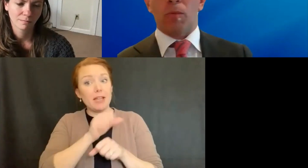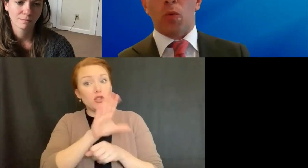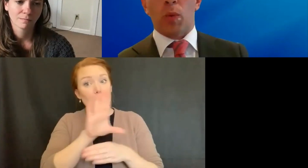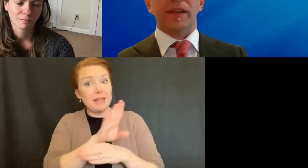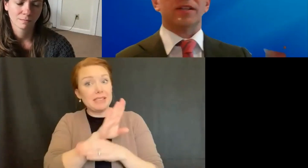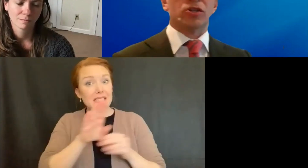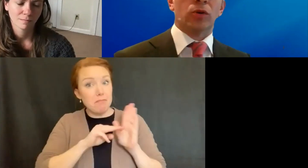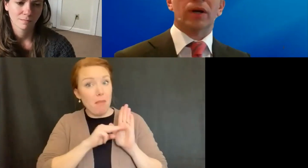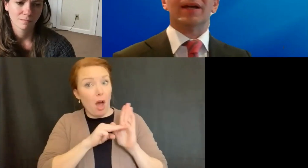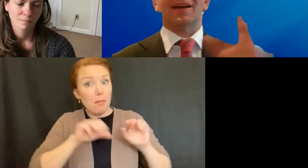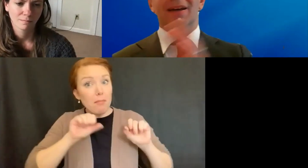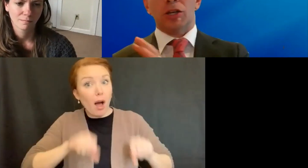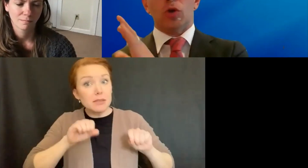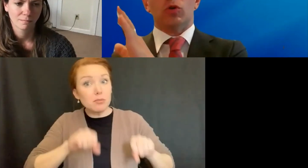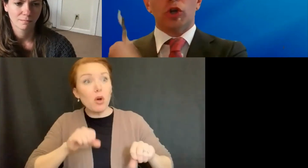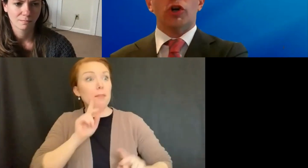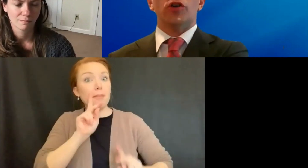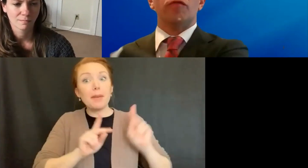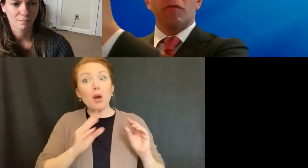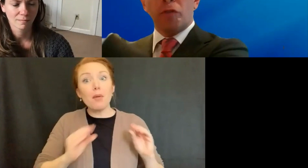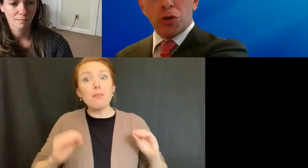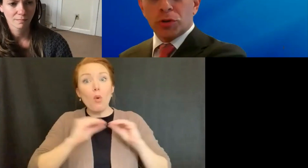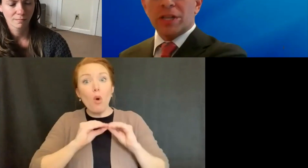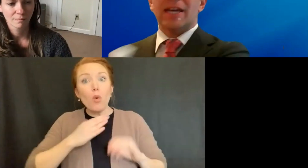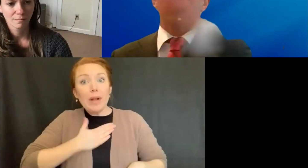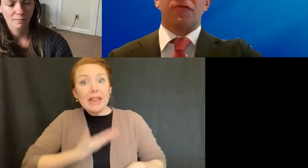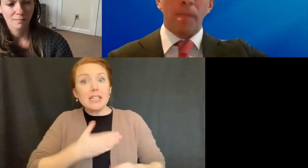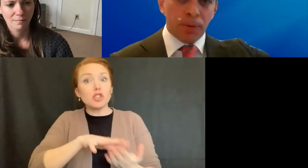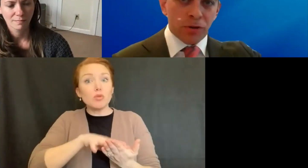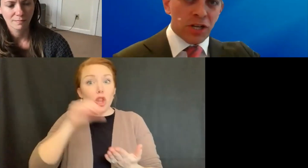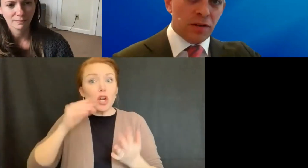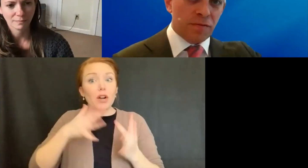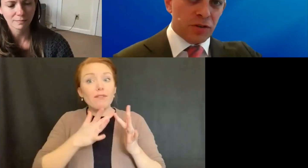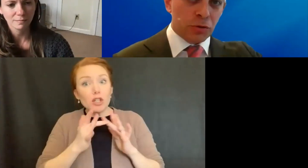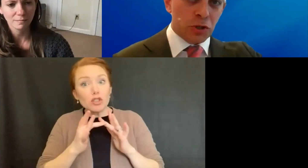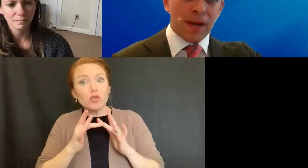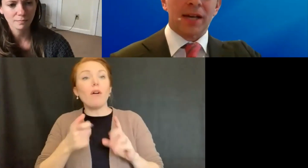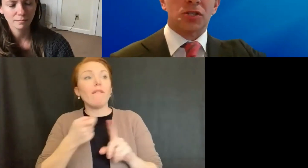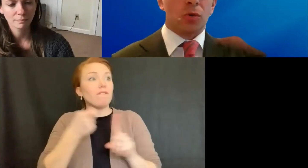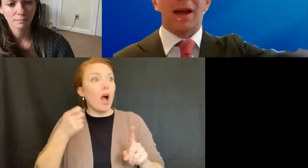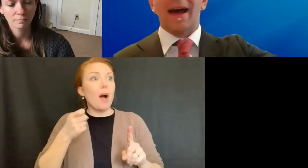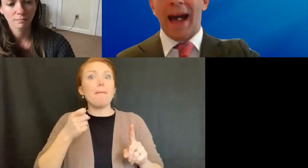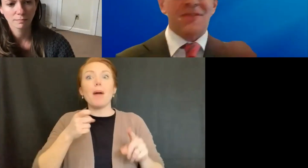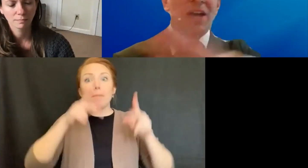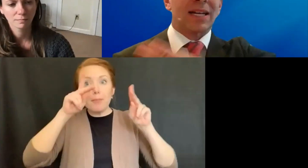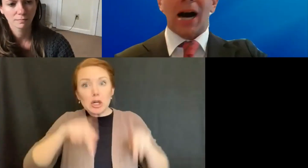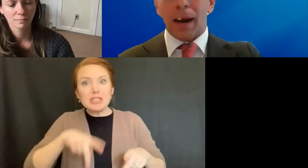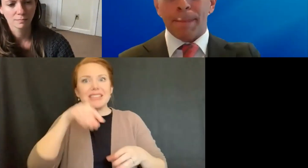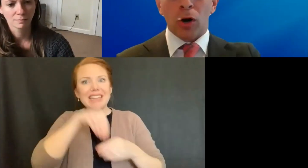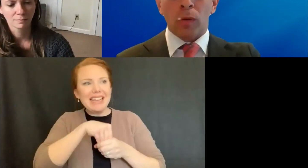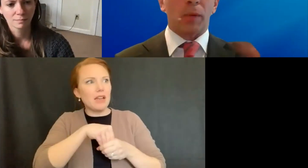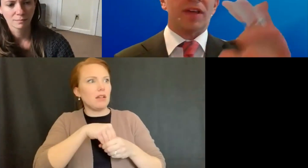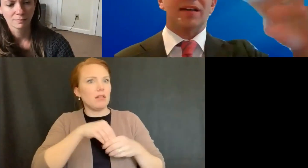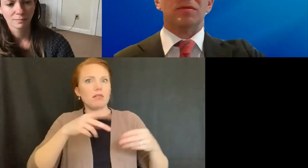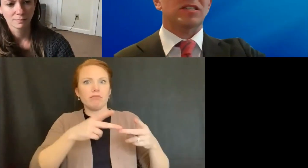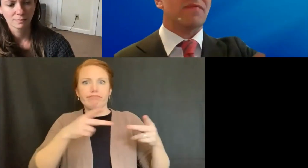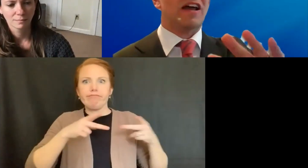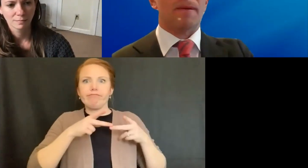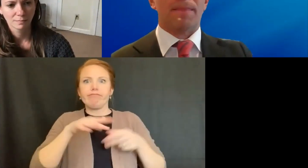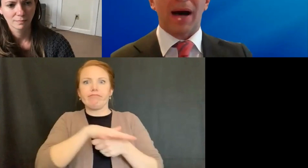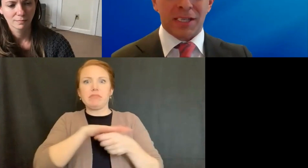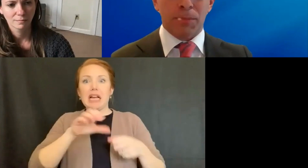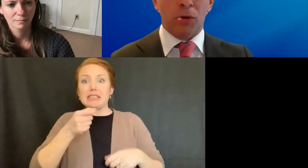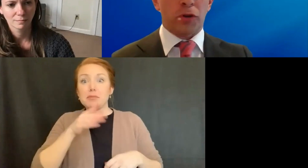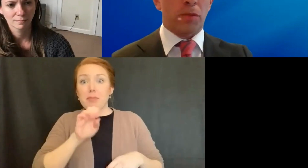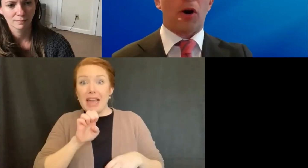because people are more willing to, learn virtually from a person in a physical space or have that combo? Like, would this